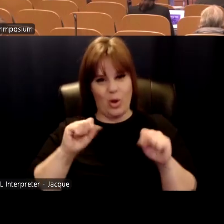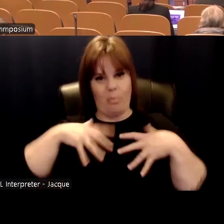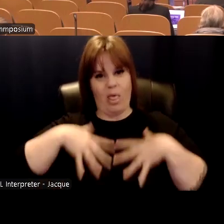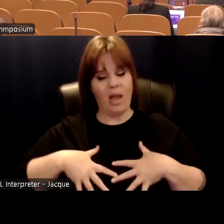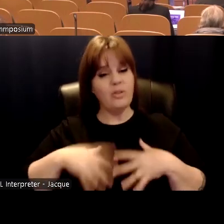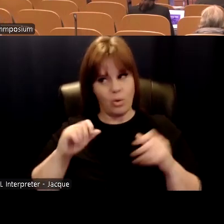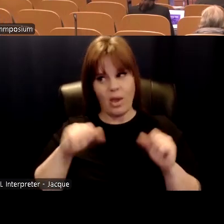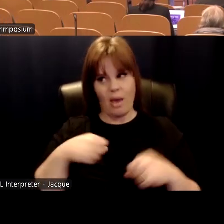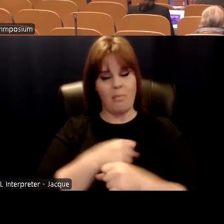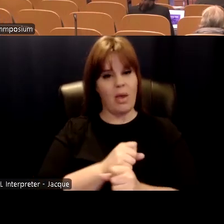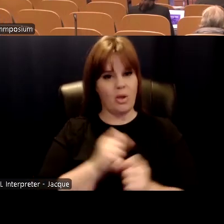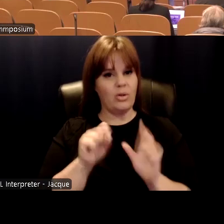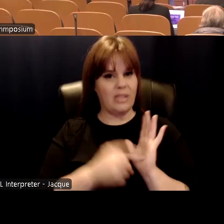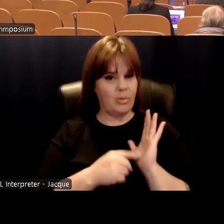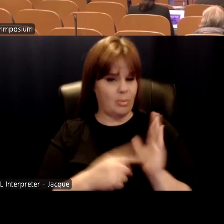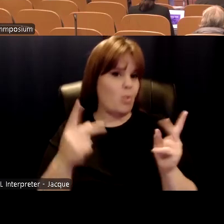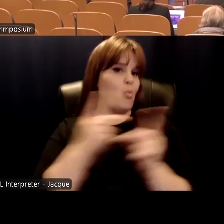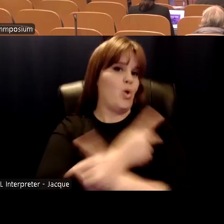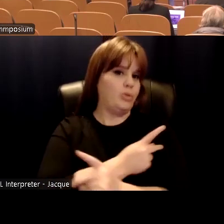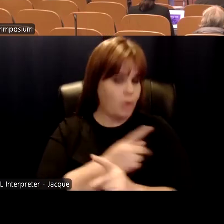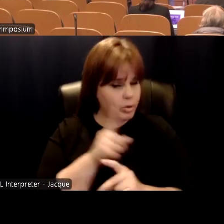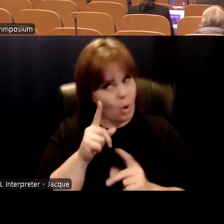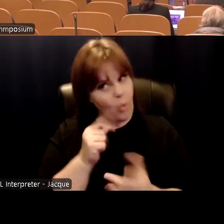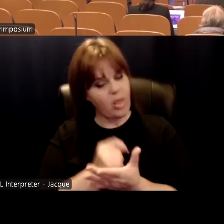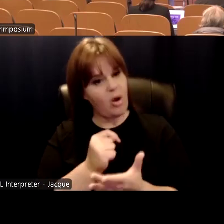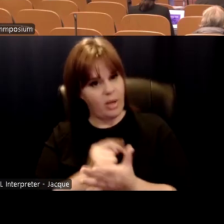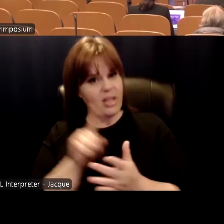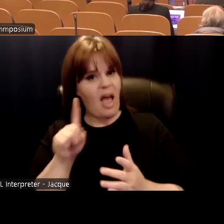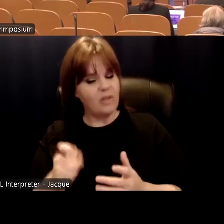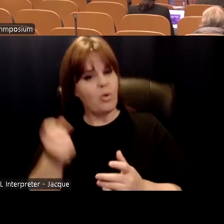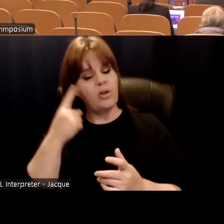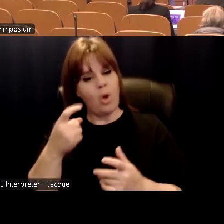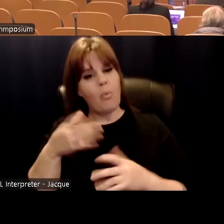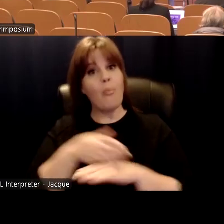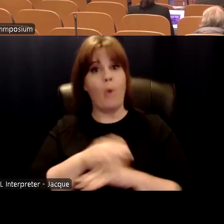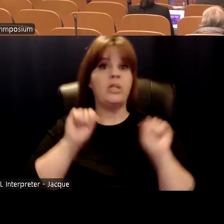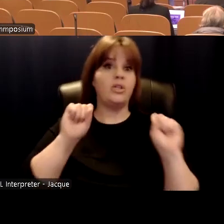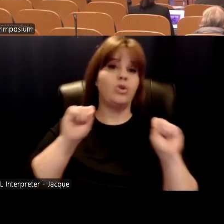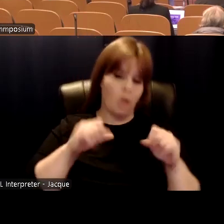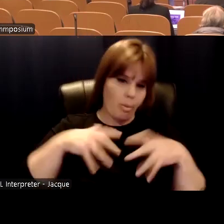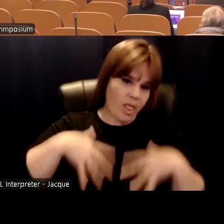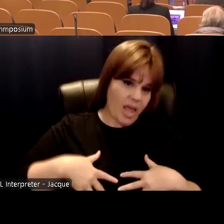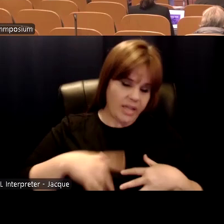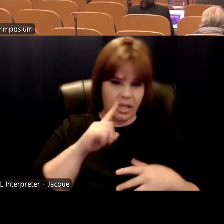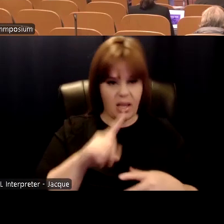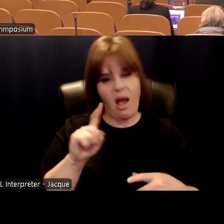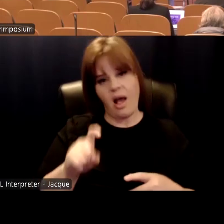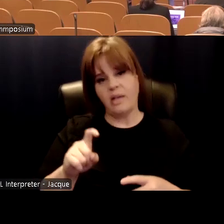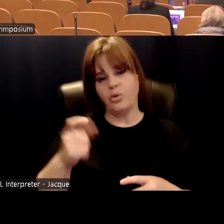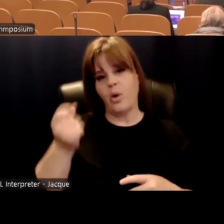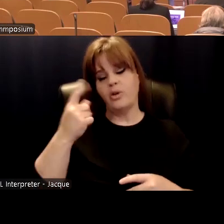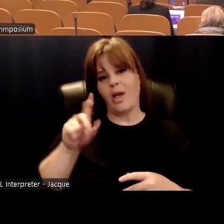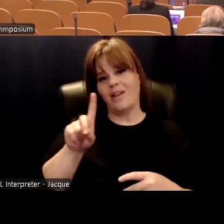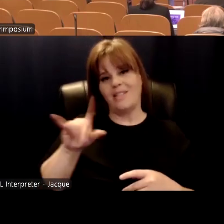So the therapist has to understand what post-exertional malaise is, has to understand dysautonomia if they have dysautonomia